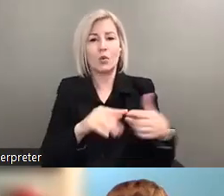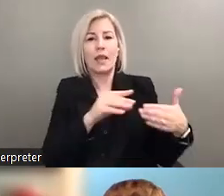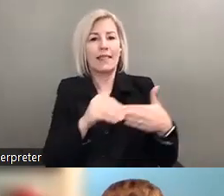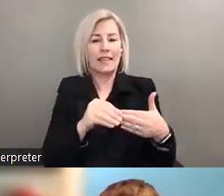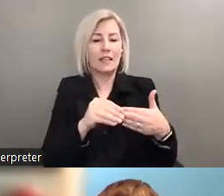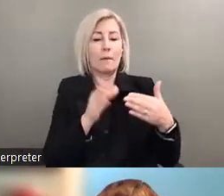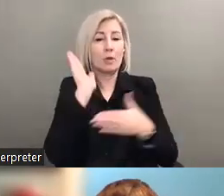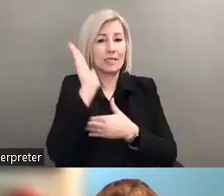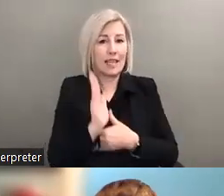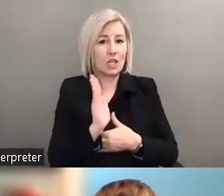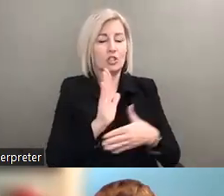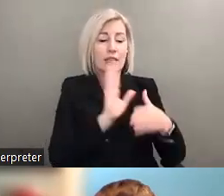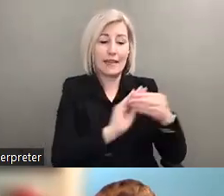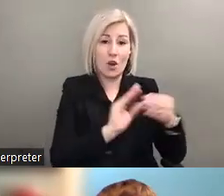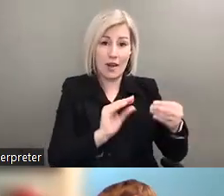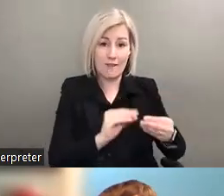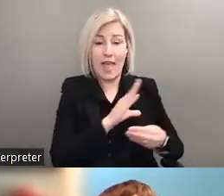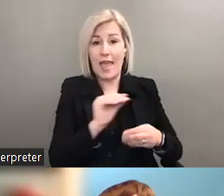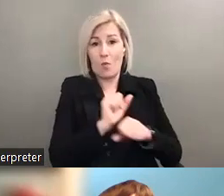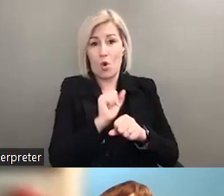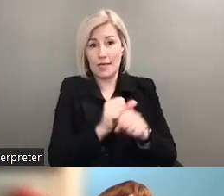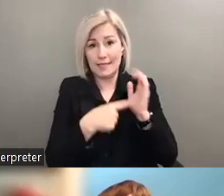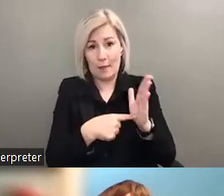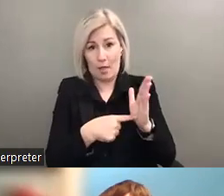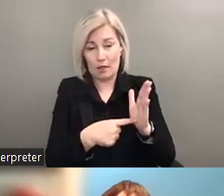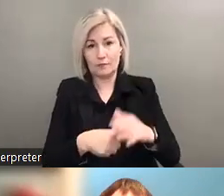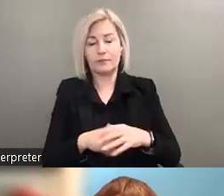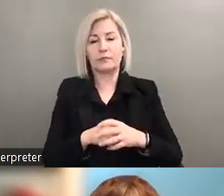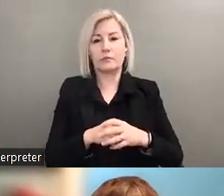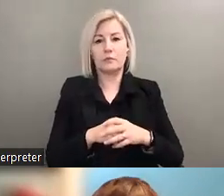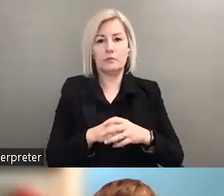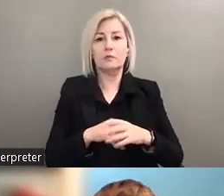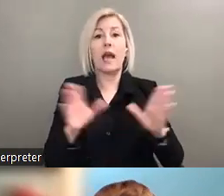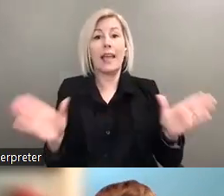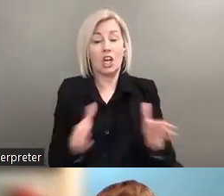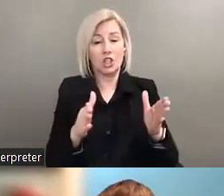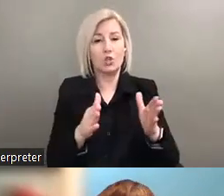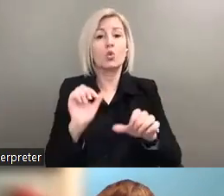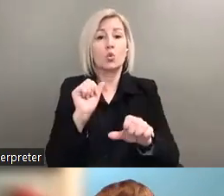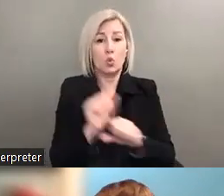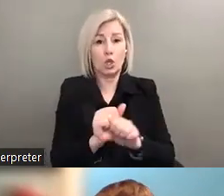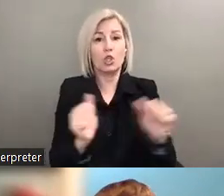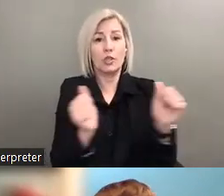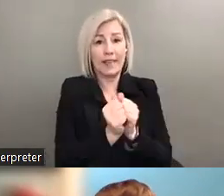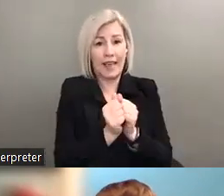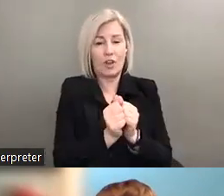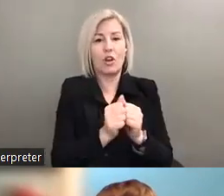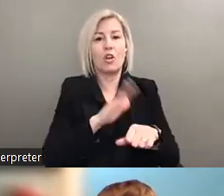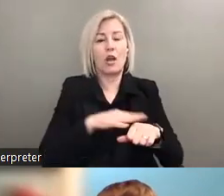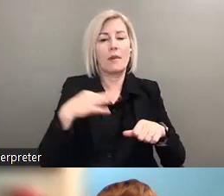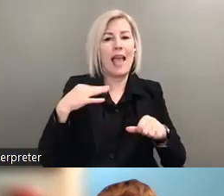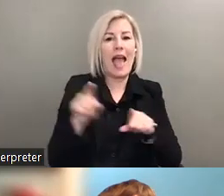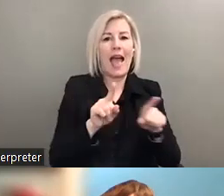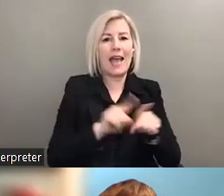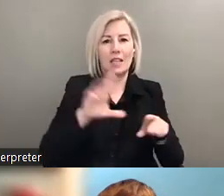narrative and work sample submission, for example. I encourage you to collaborate on your ArtsCONNECT submissions as a cohort,